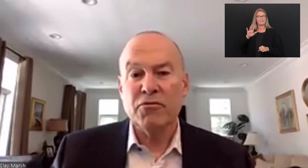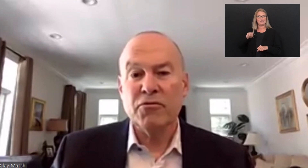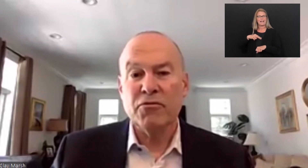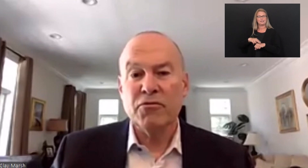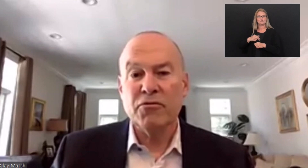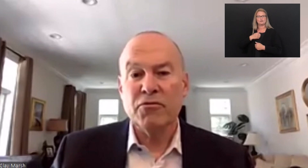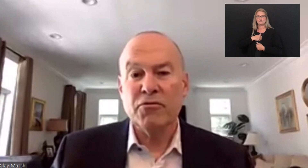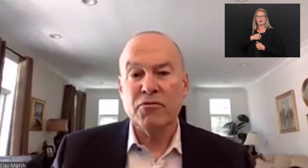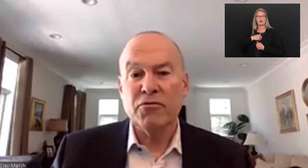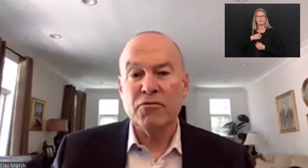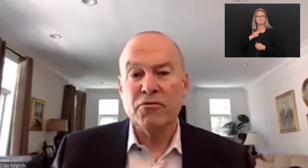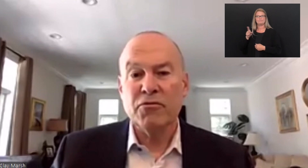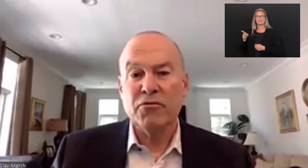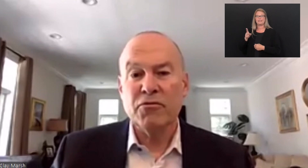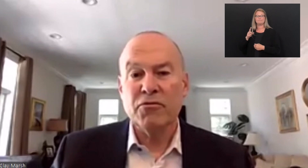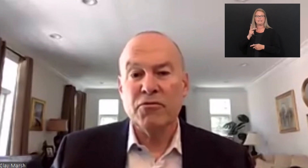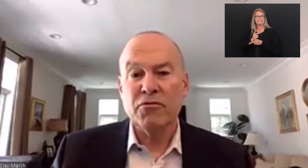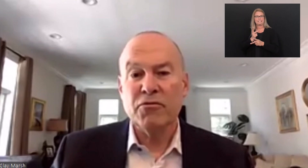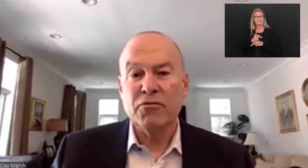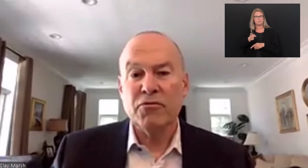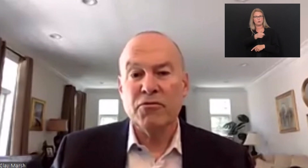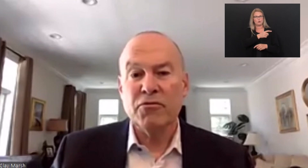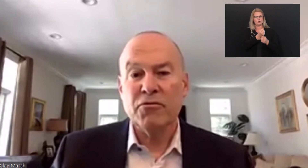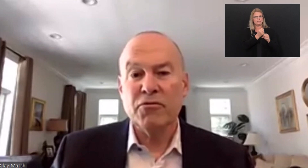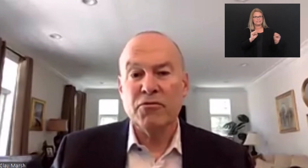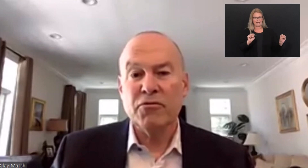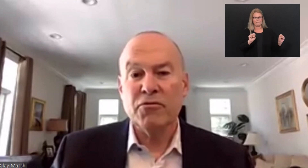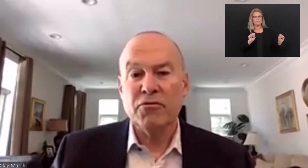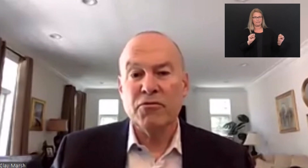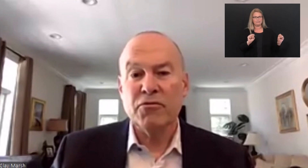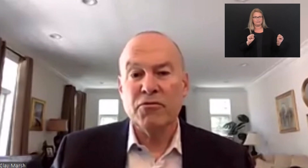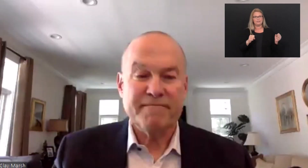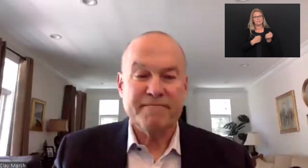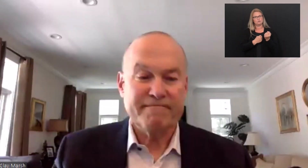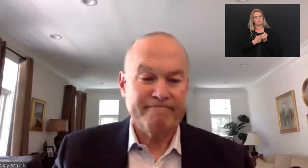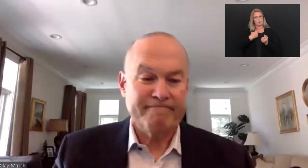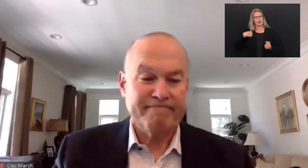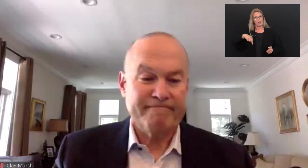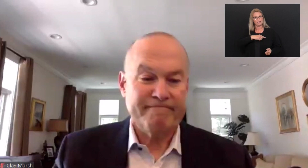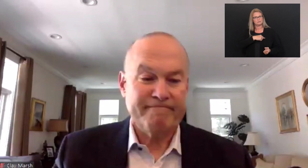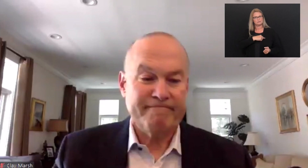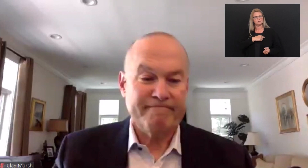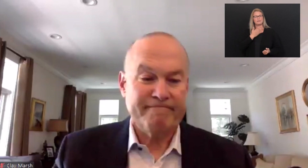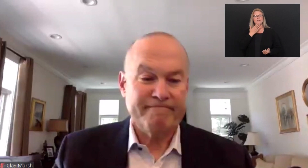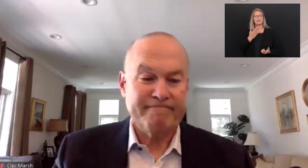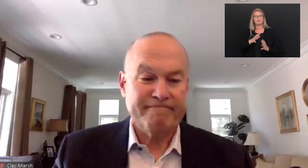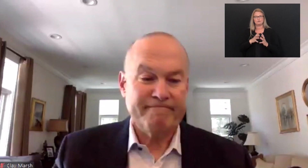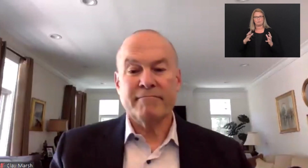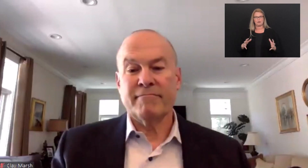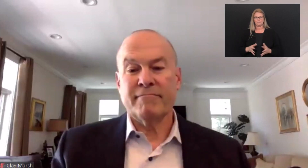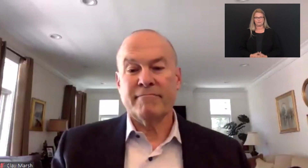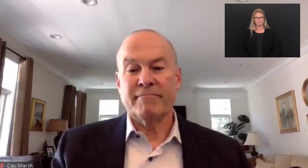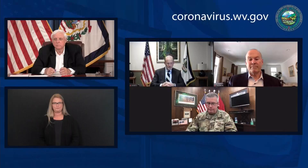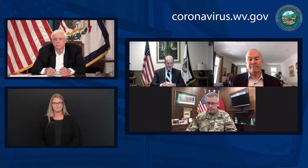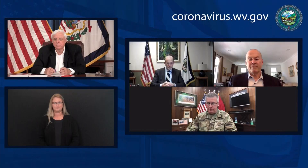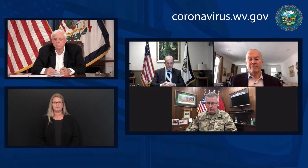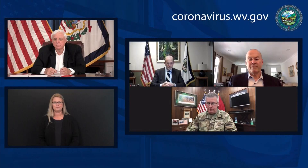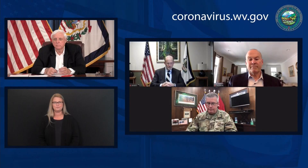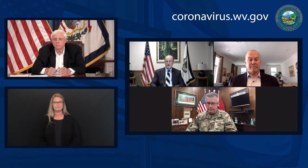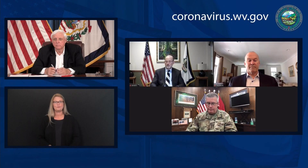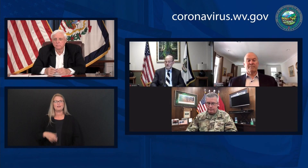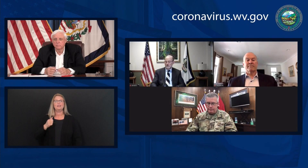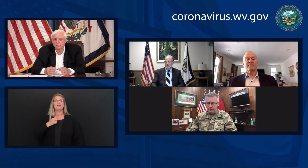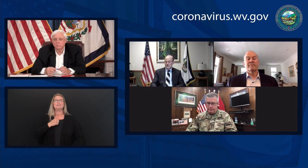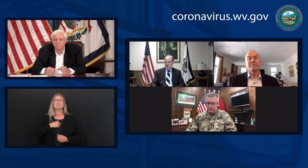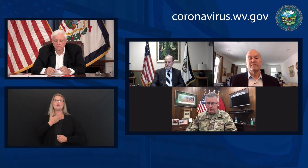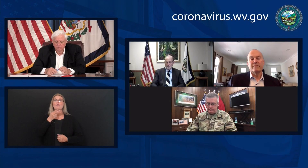the time, putting themselves in harm's way to support us. So thank you very much. Thank you, Dr. Marsh. Major General Hoyer with the